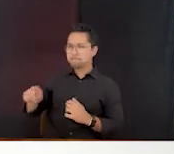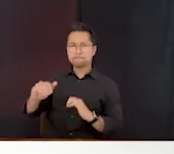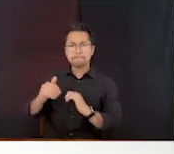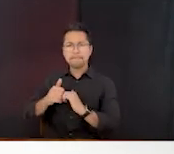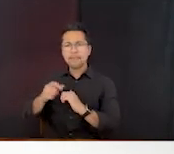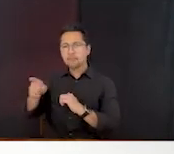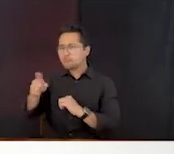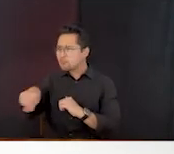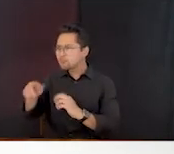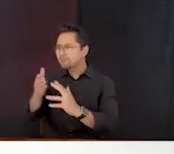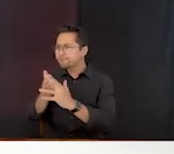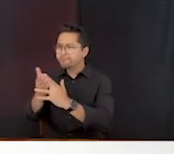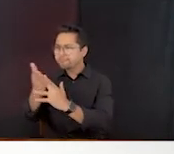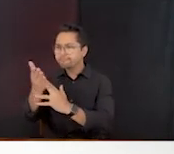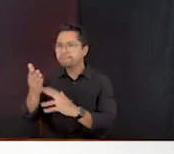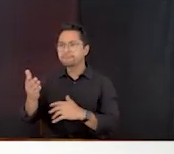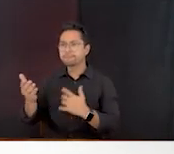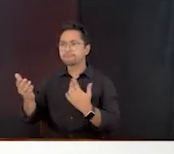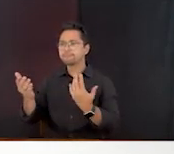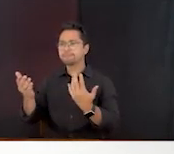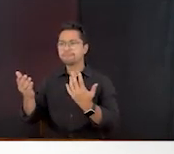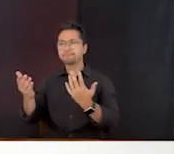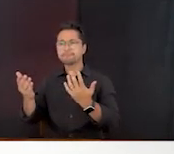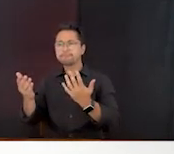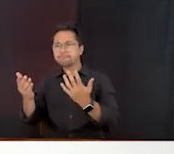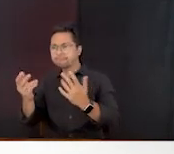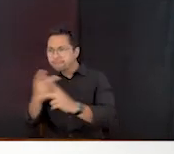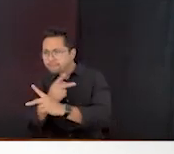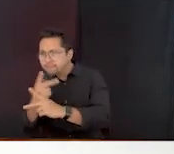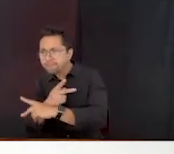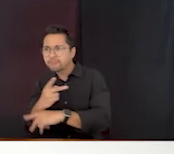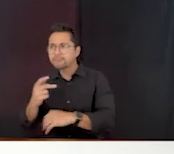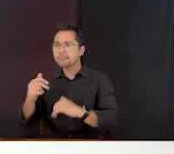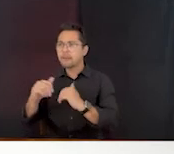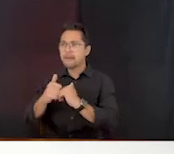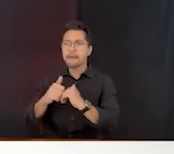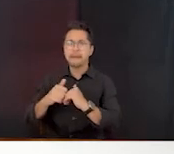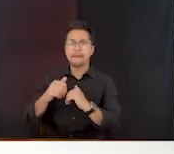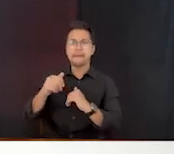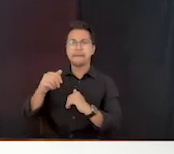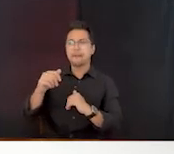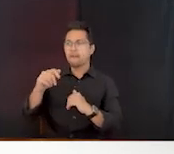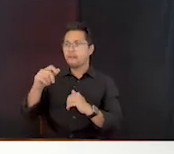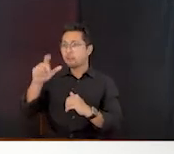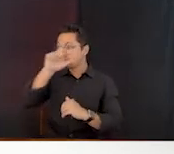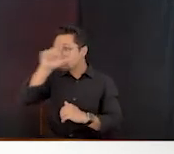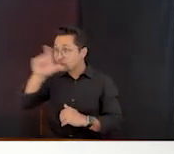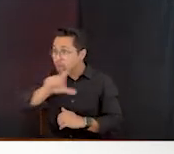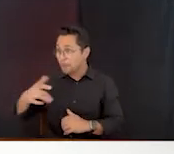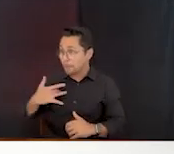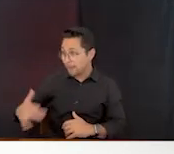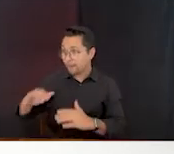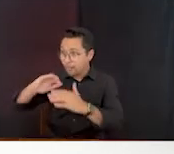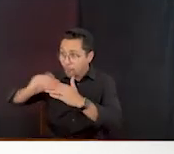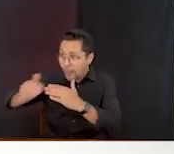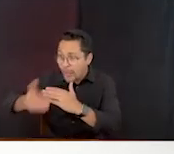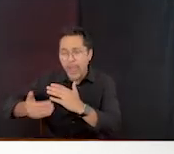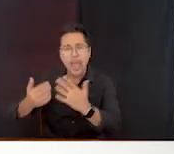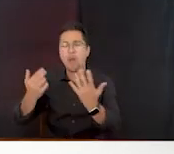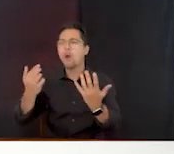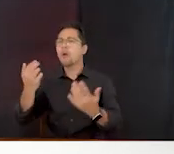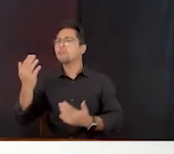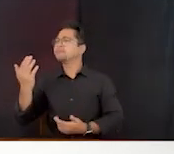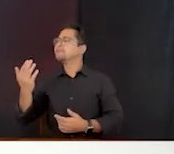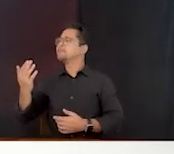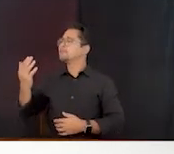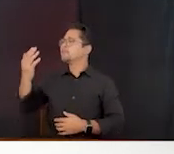navigate, your social milieu? How did you Zoom with your friends on weekends, or what aspects of being